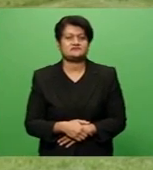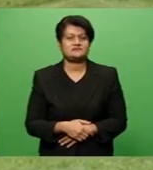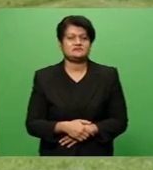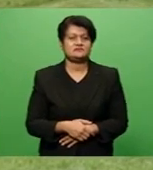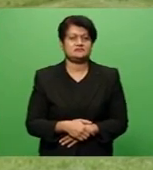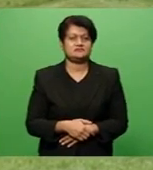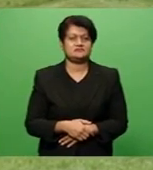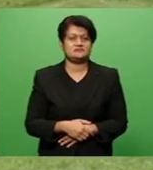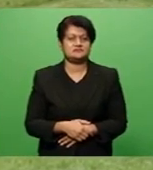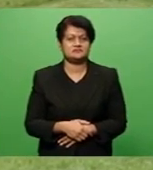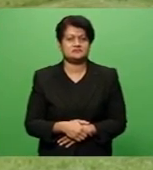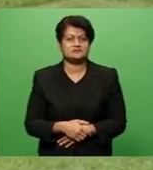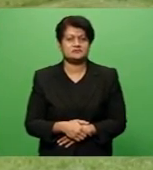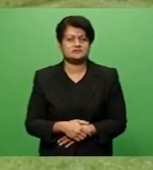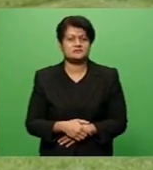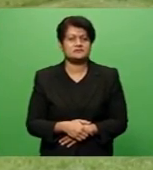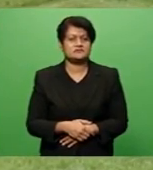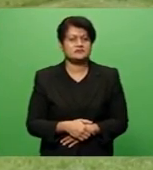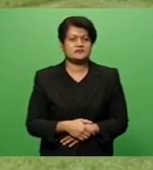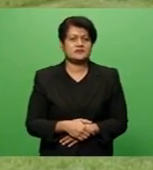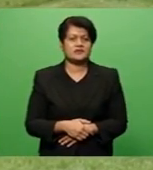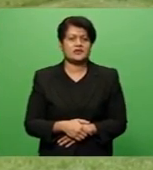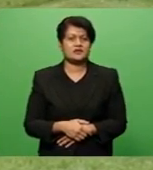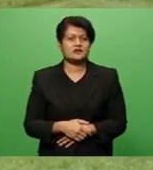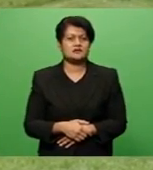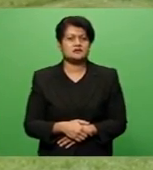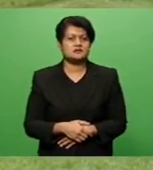He's the one here to help,